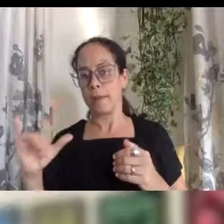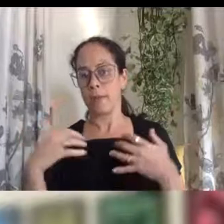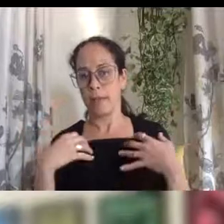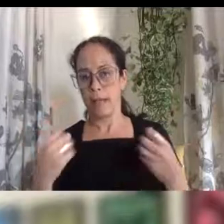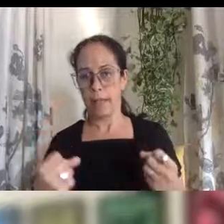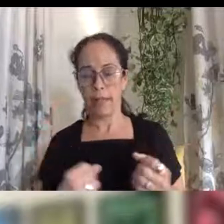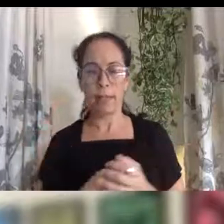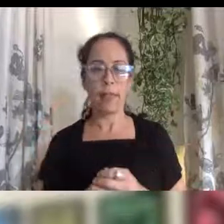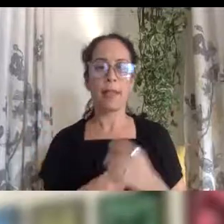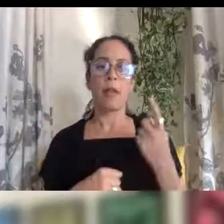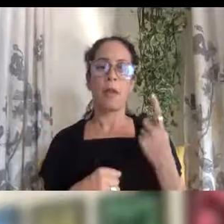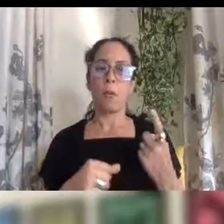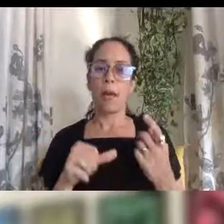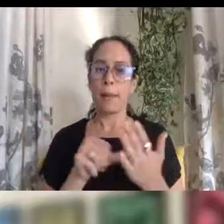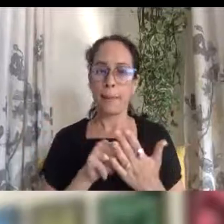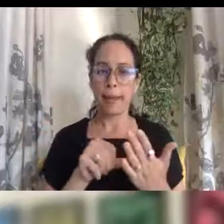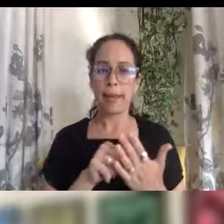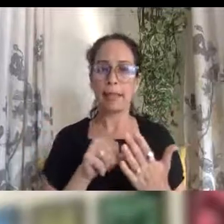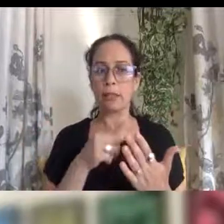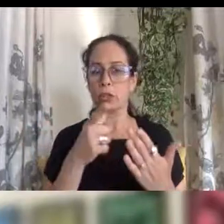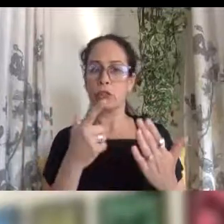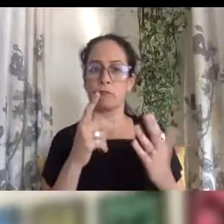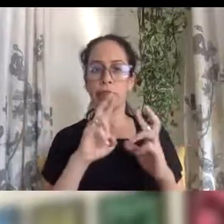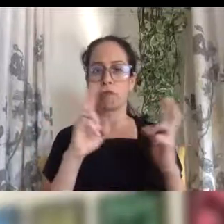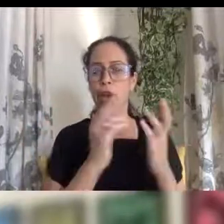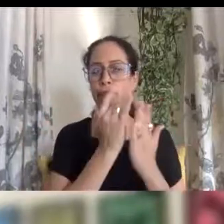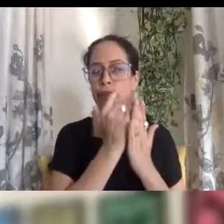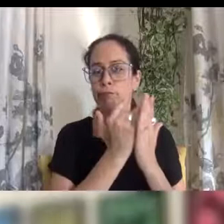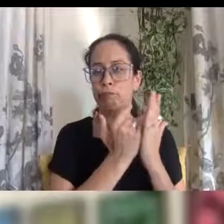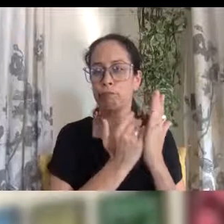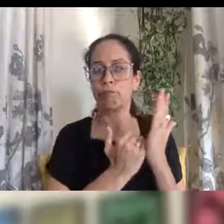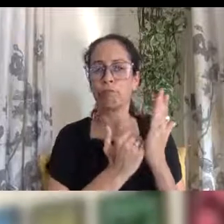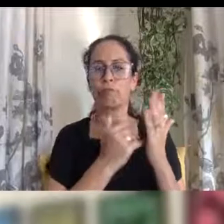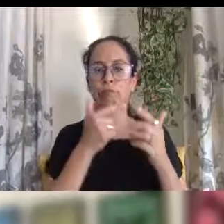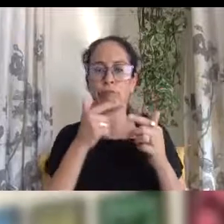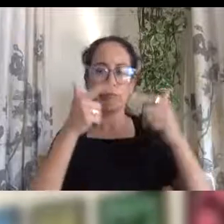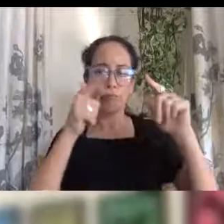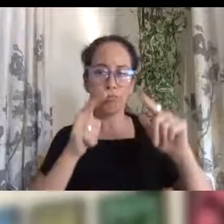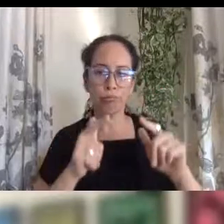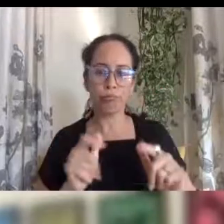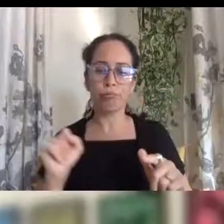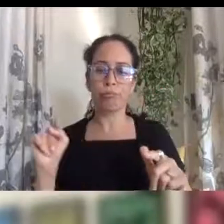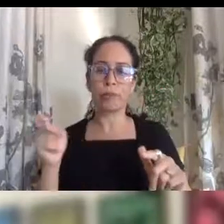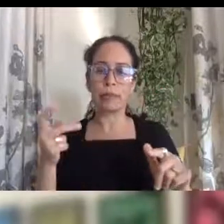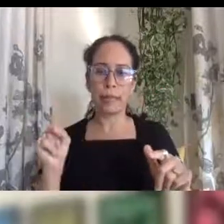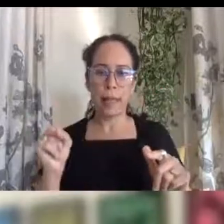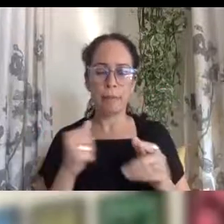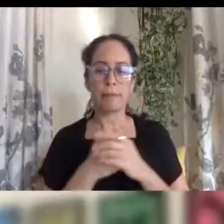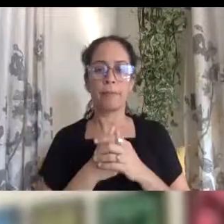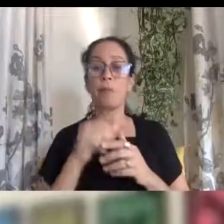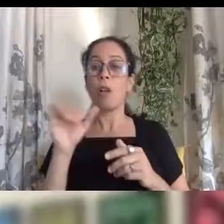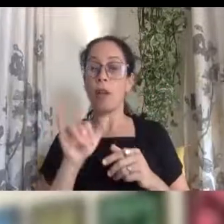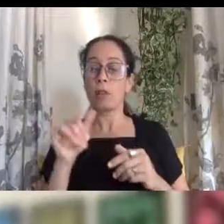have one-pagers that kind of list each step in very easy to follow instructions. There are